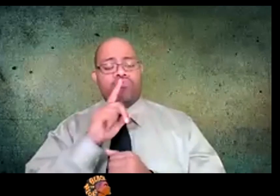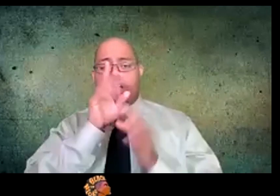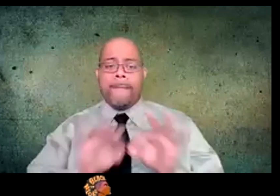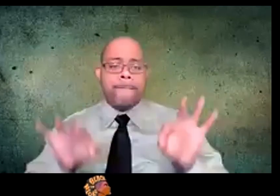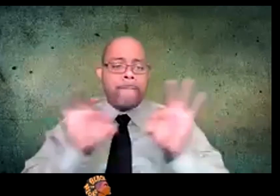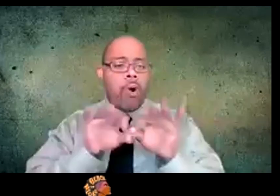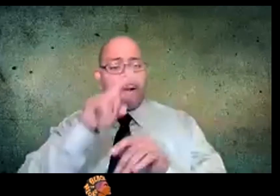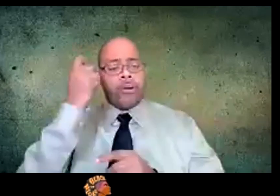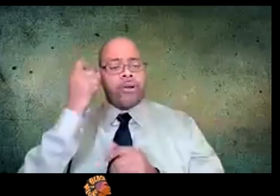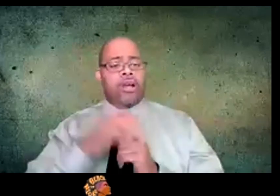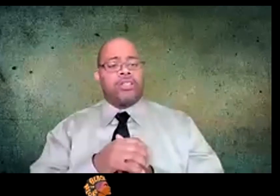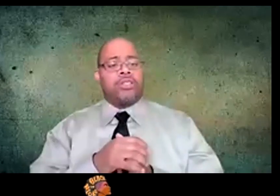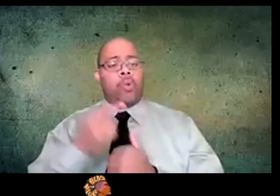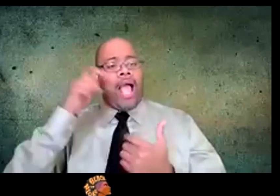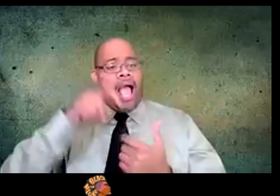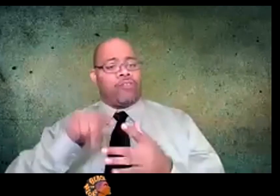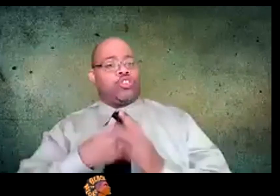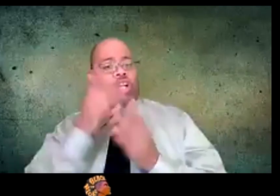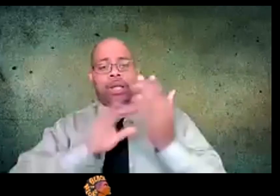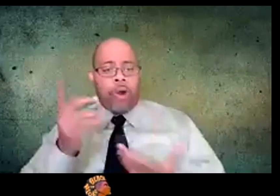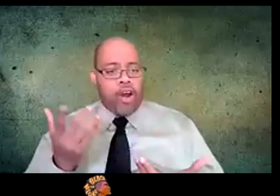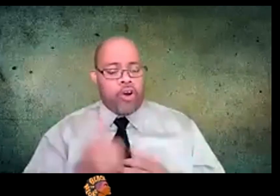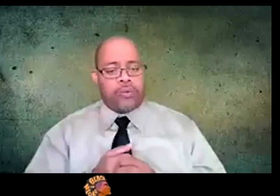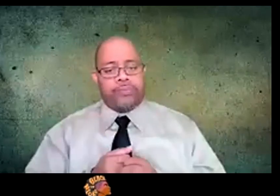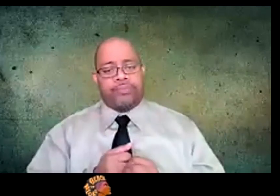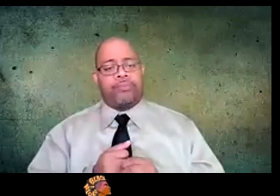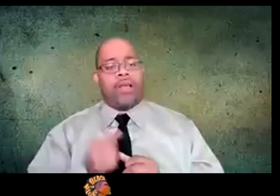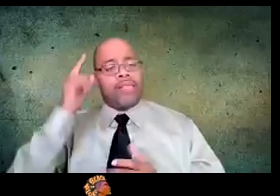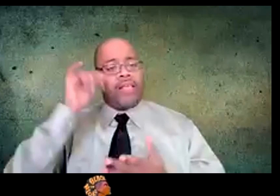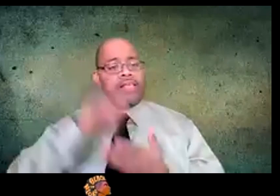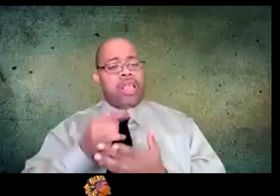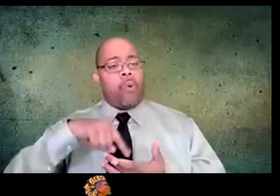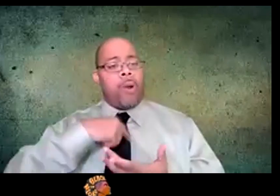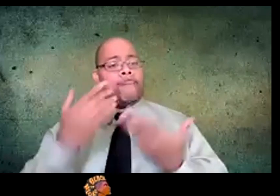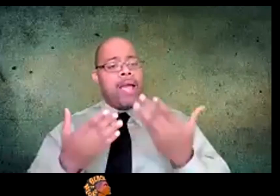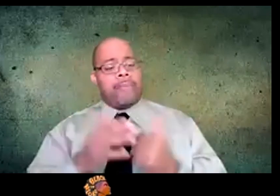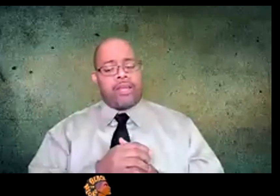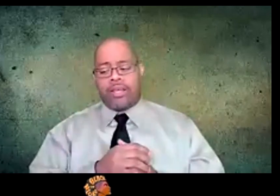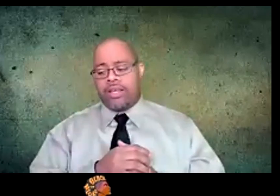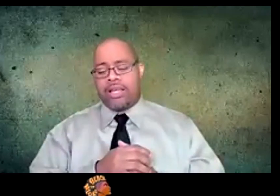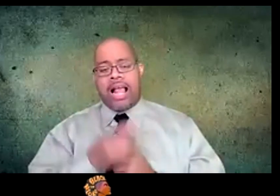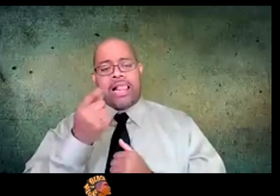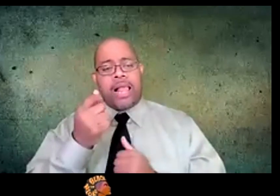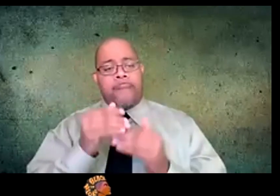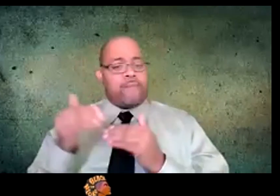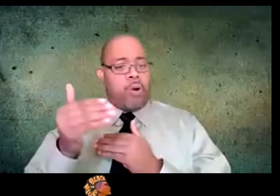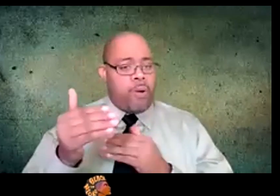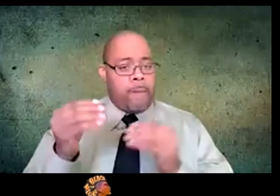because we have to start somewhere. And I think that we're maybe a little bit further